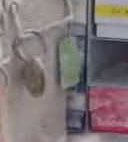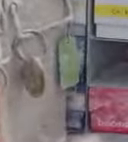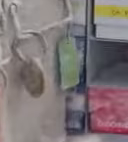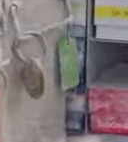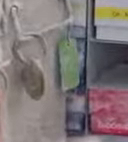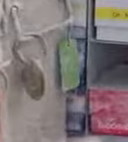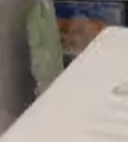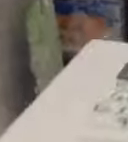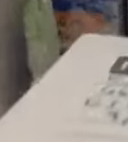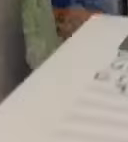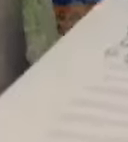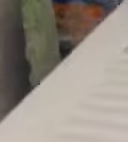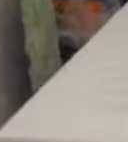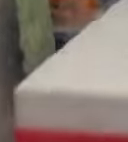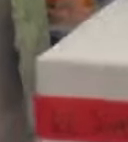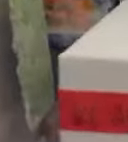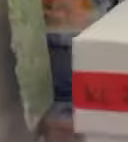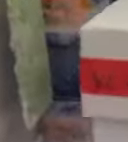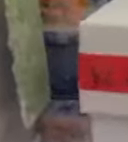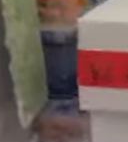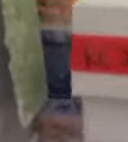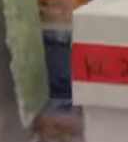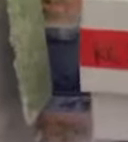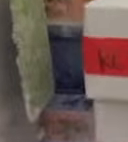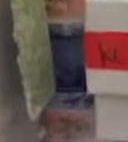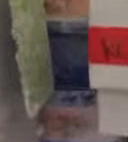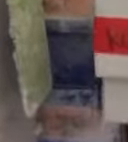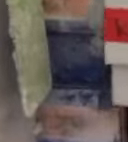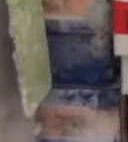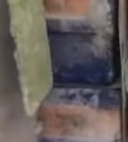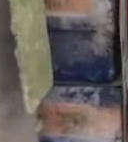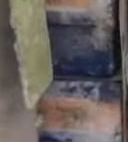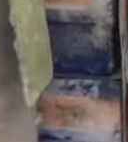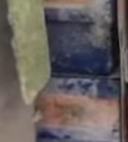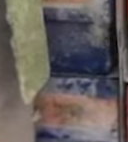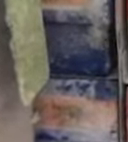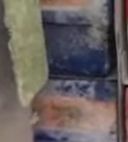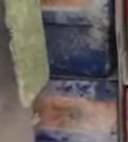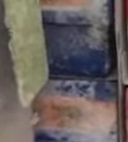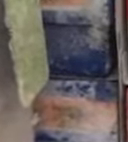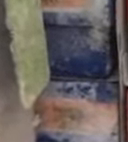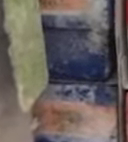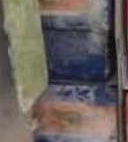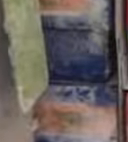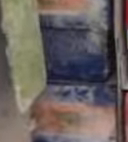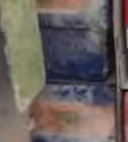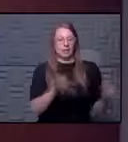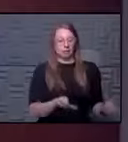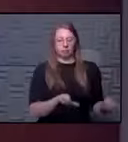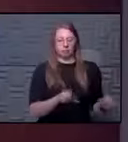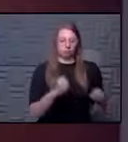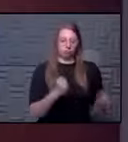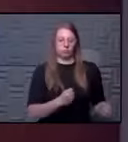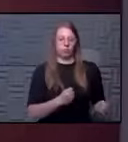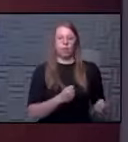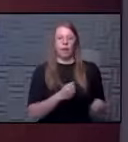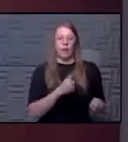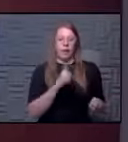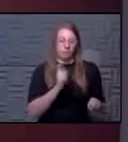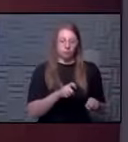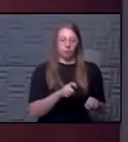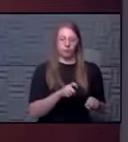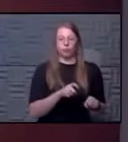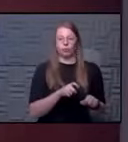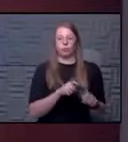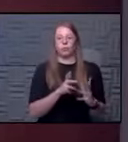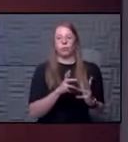to fight off infections. A vaccine gives you a small taste of the virus, and in response, your body builds up antibodies. You have to